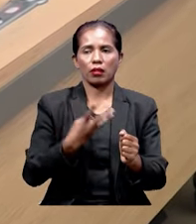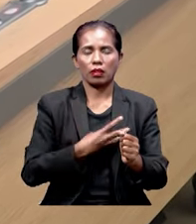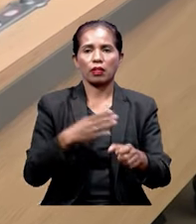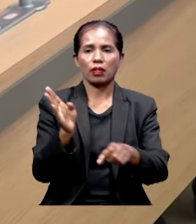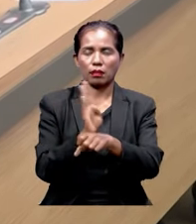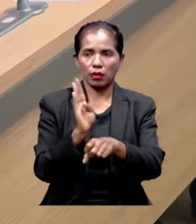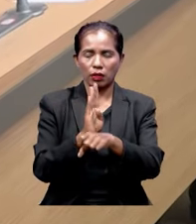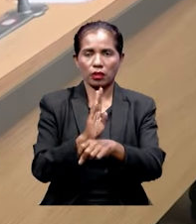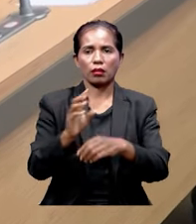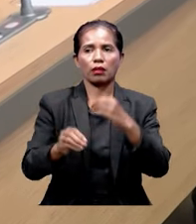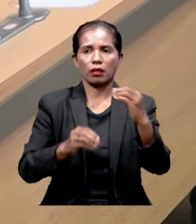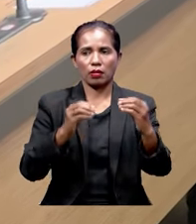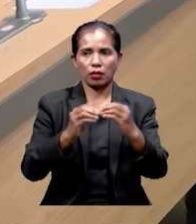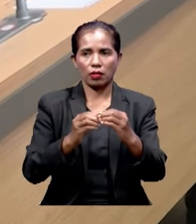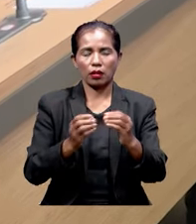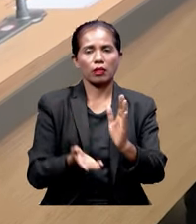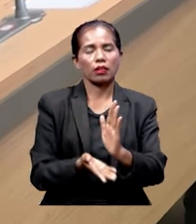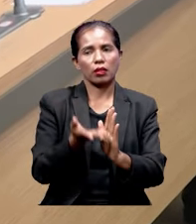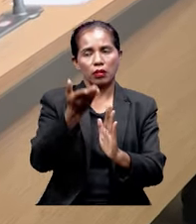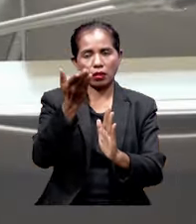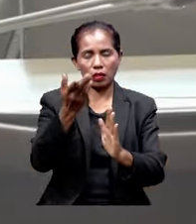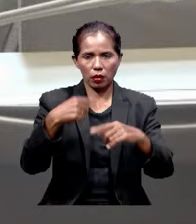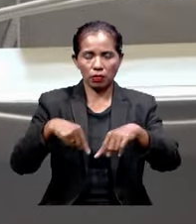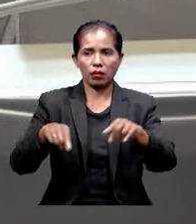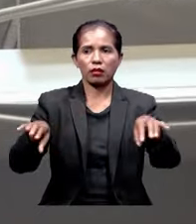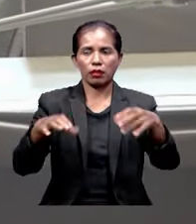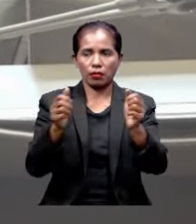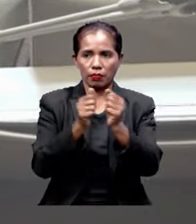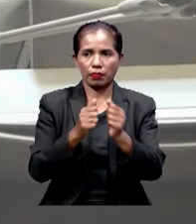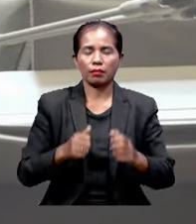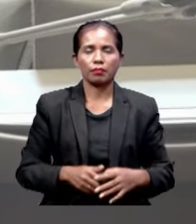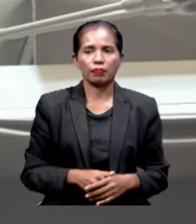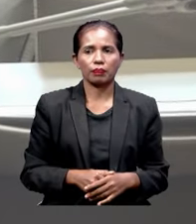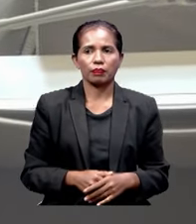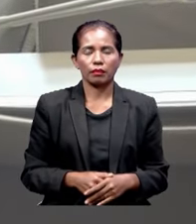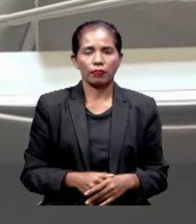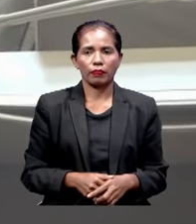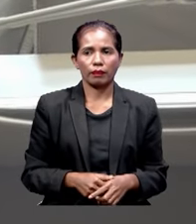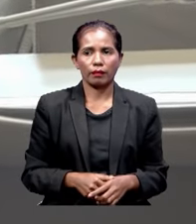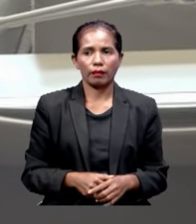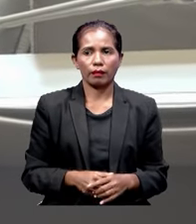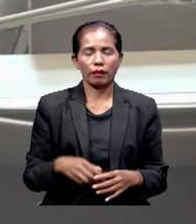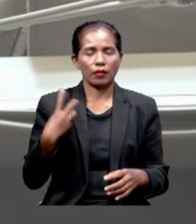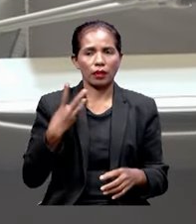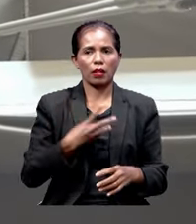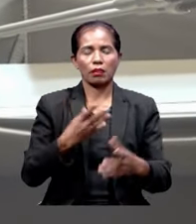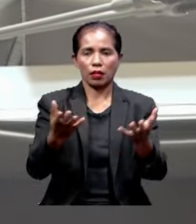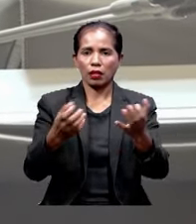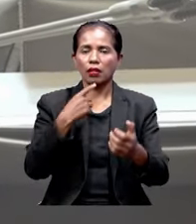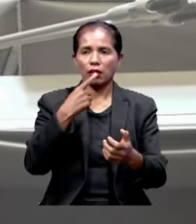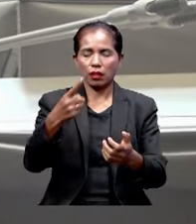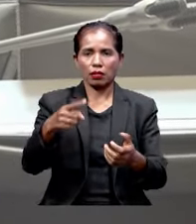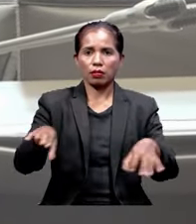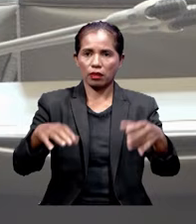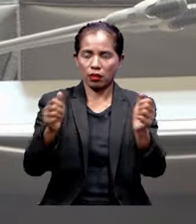process speed up and go smoothly. We are particularly pleased with the advancements shown in the revised draft